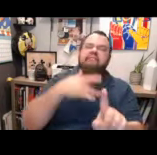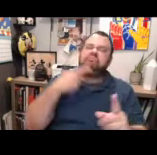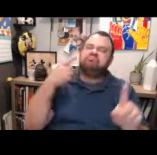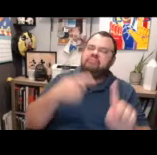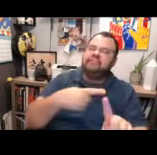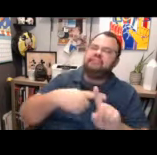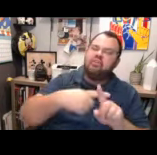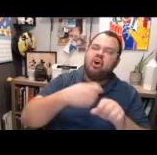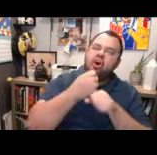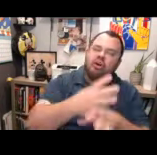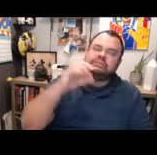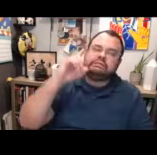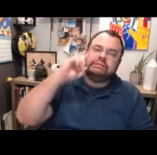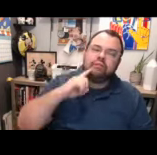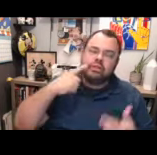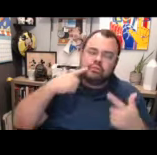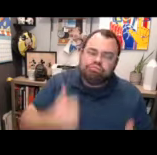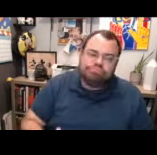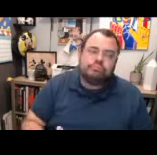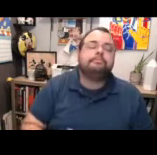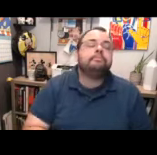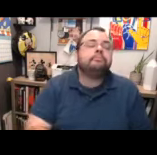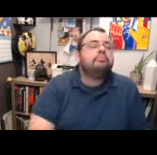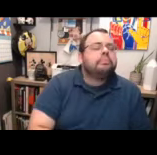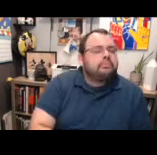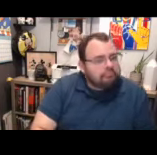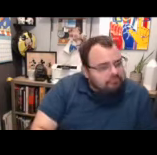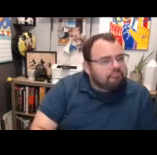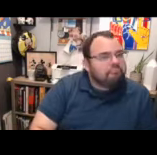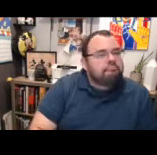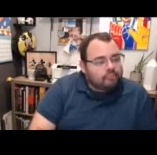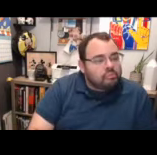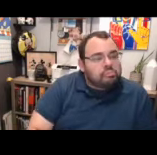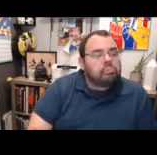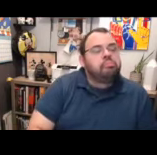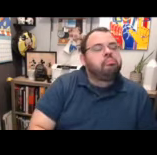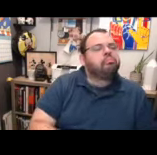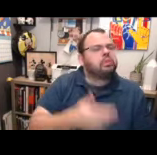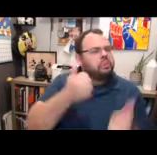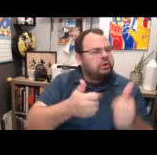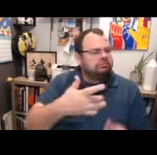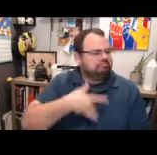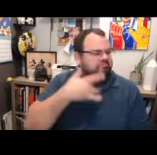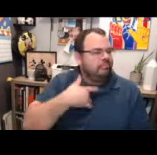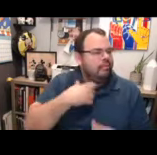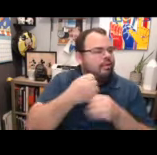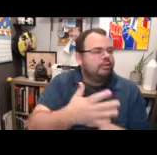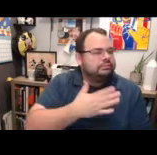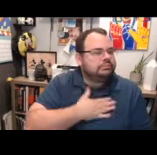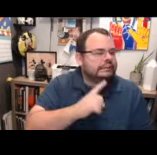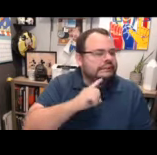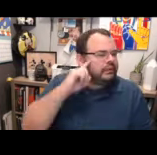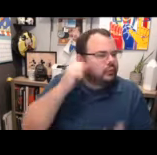me medicine and fluids, and it's true, a high fever can cause